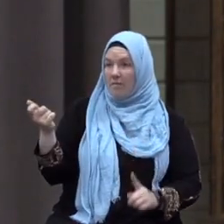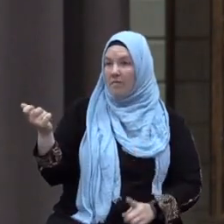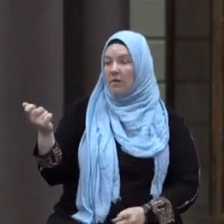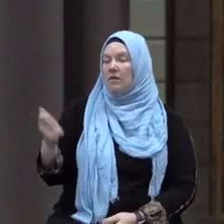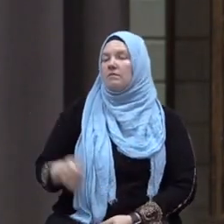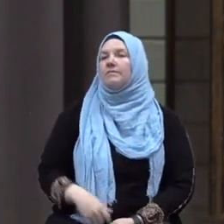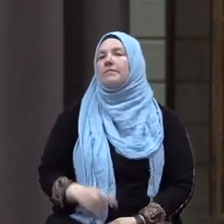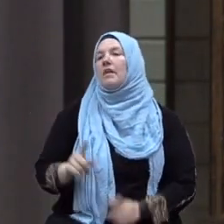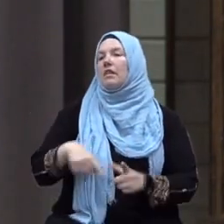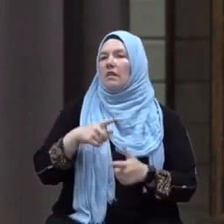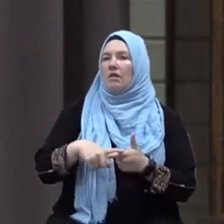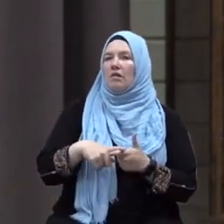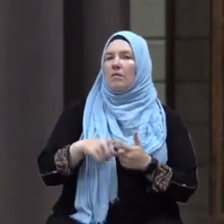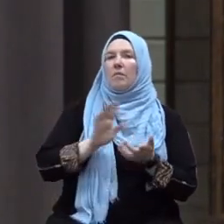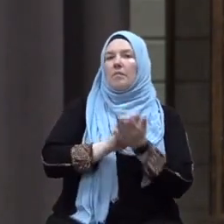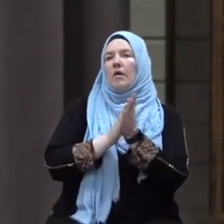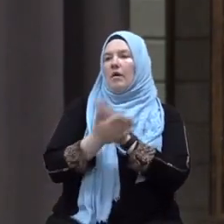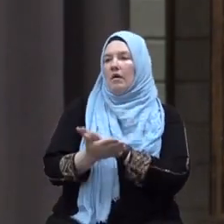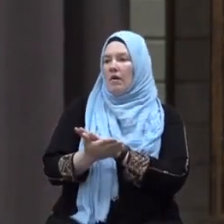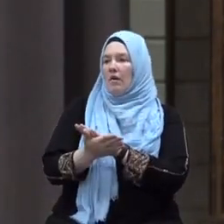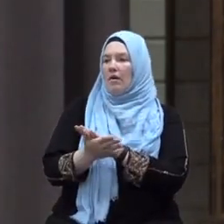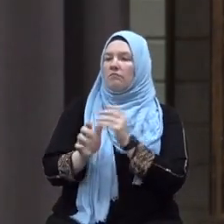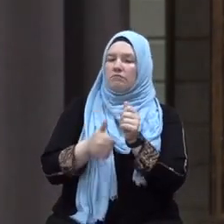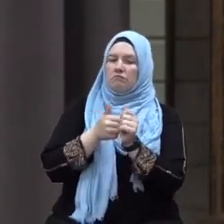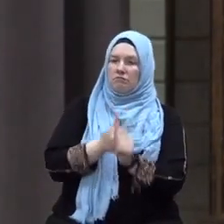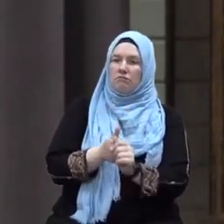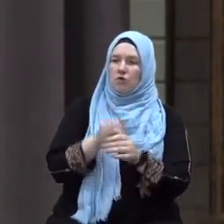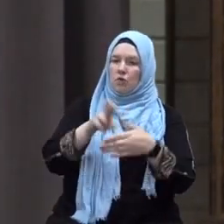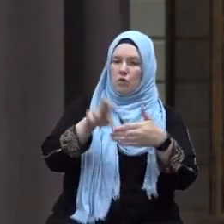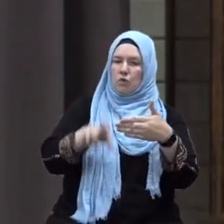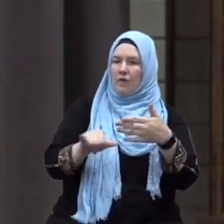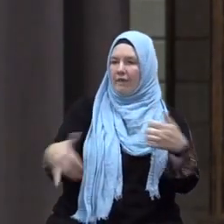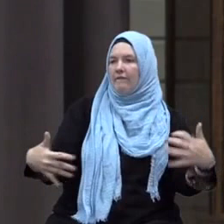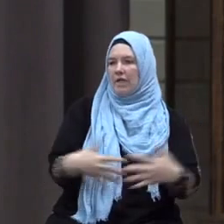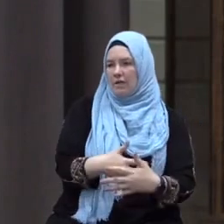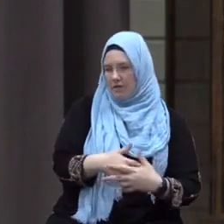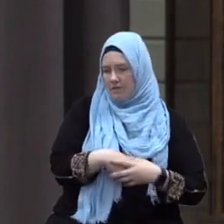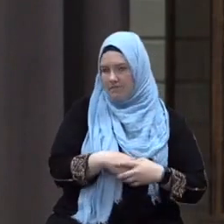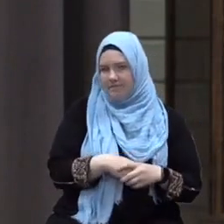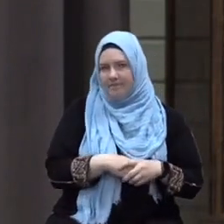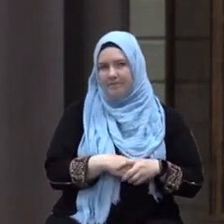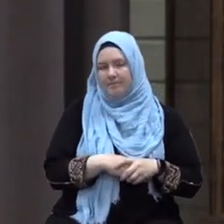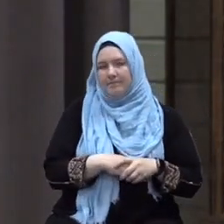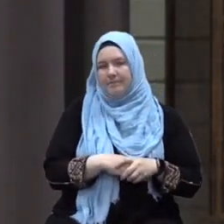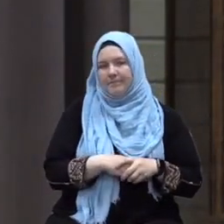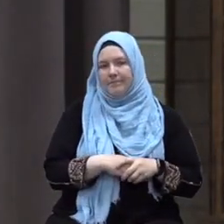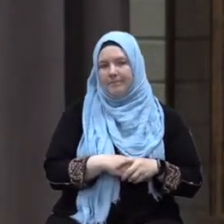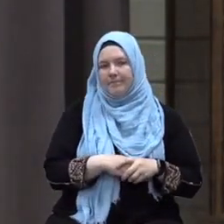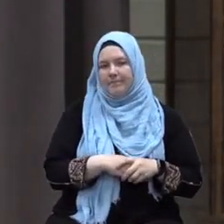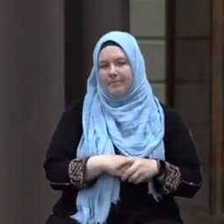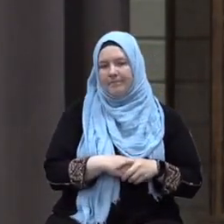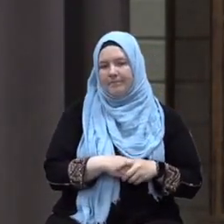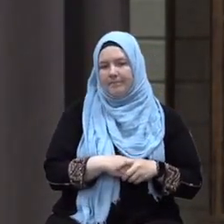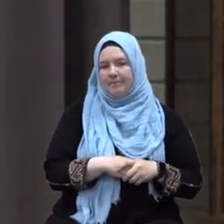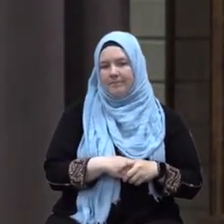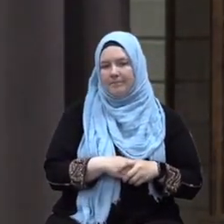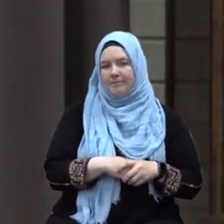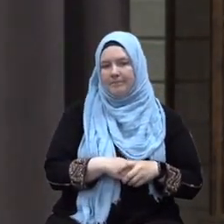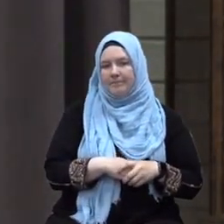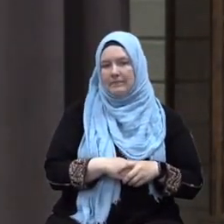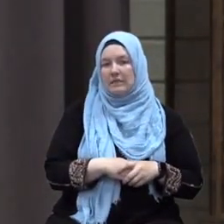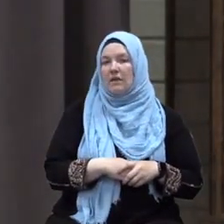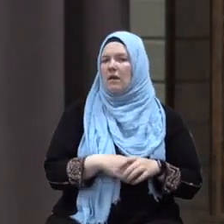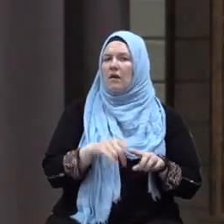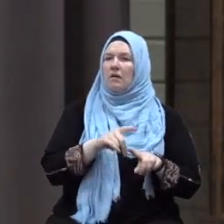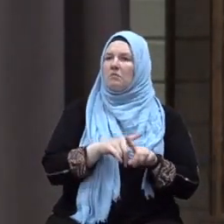renders us as submissive to the results of that fear. But if instead we